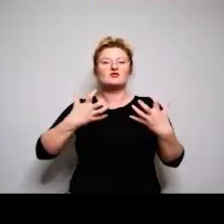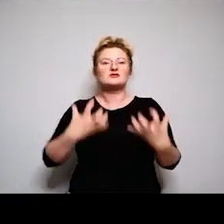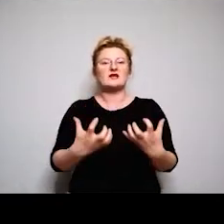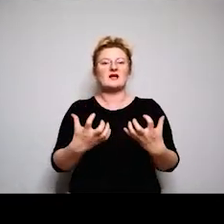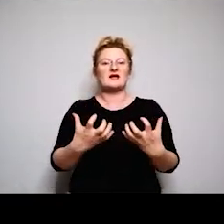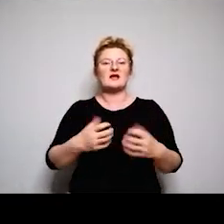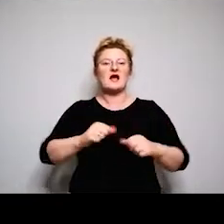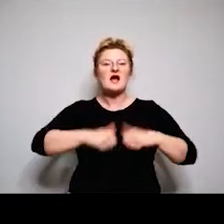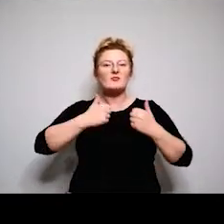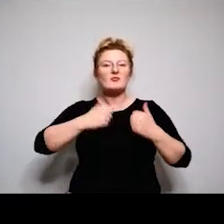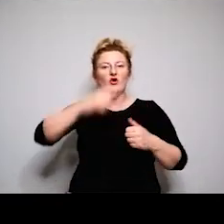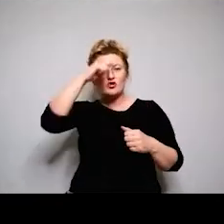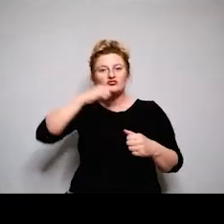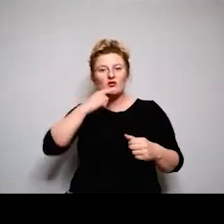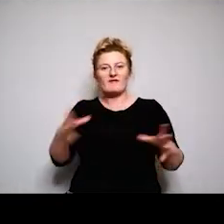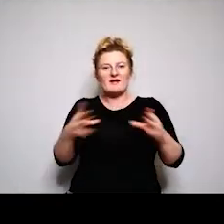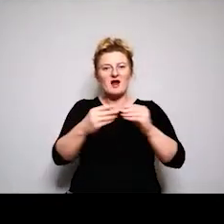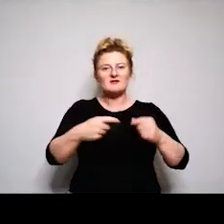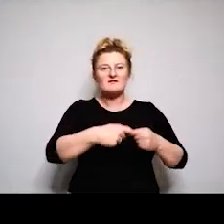are not so